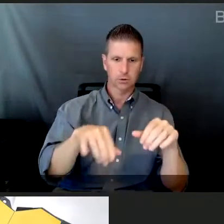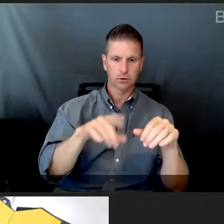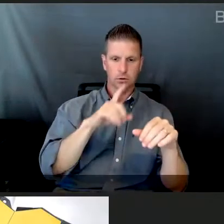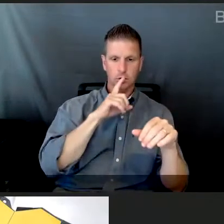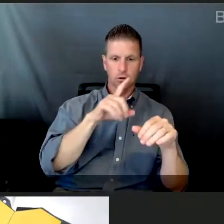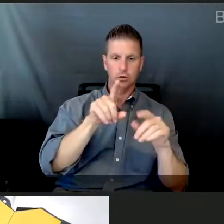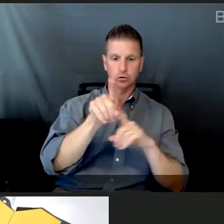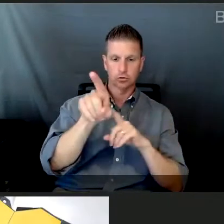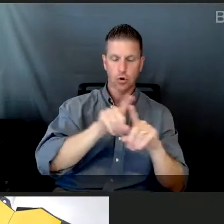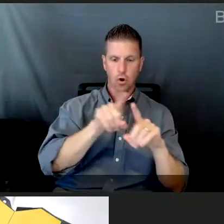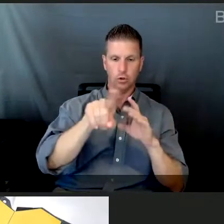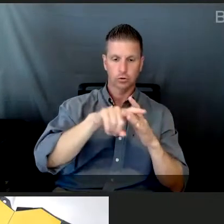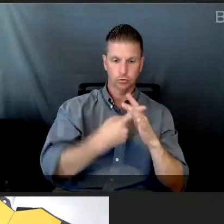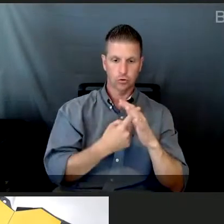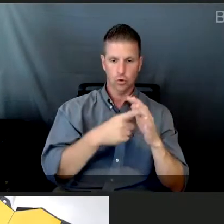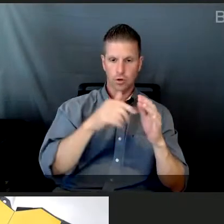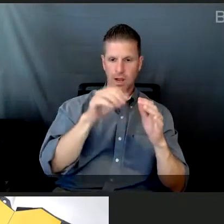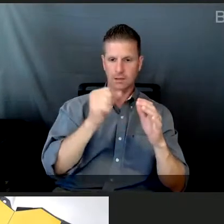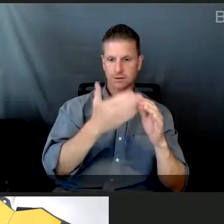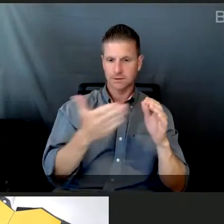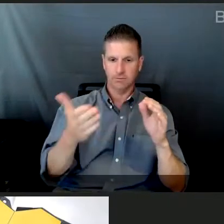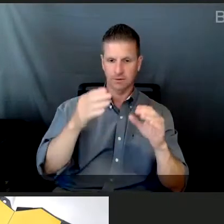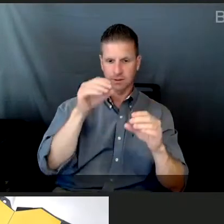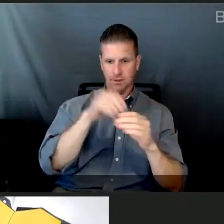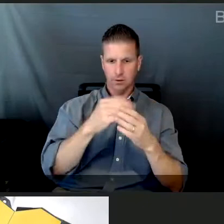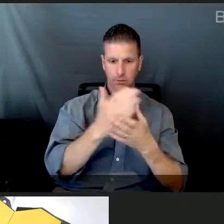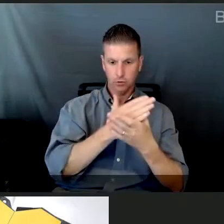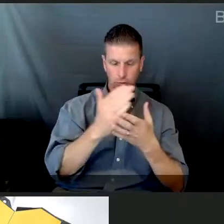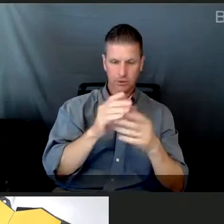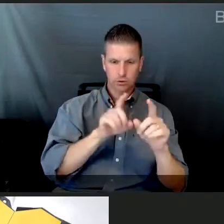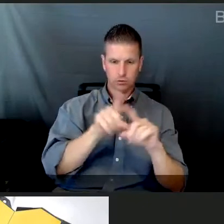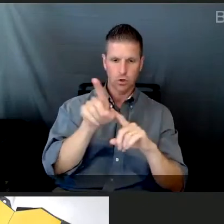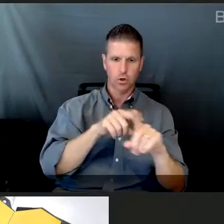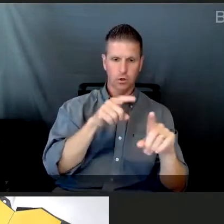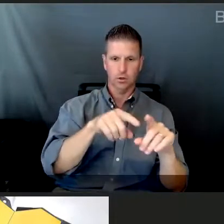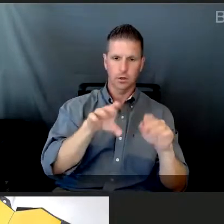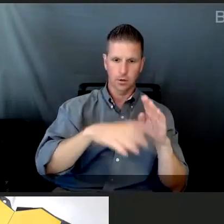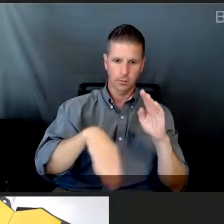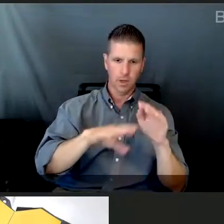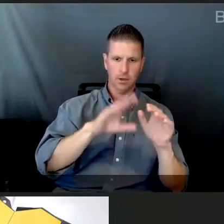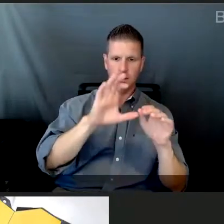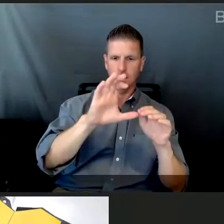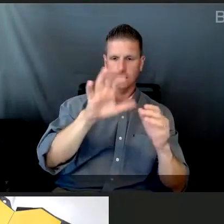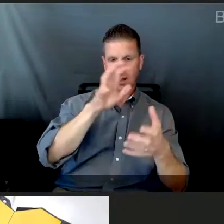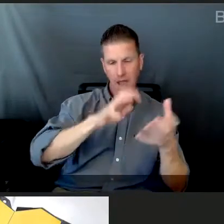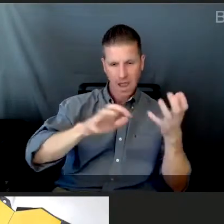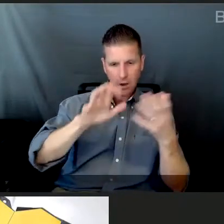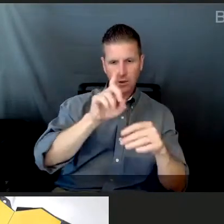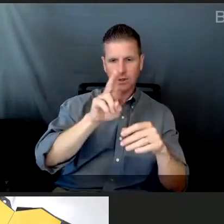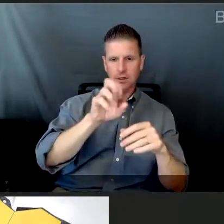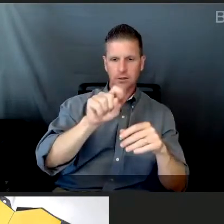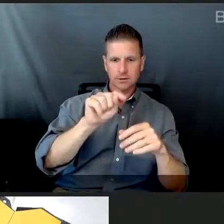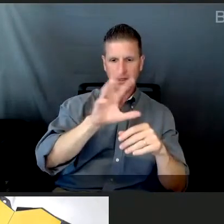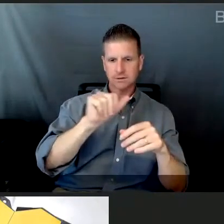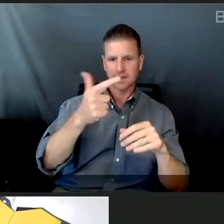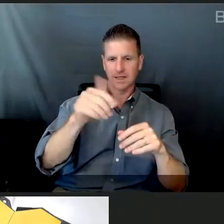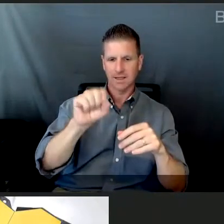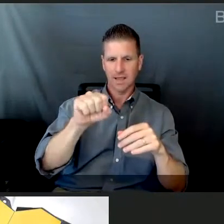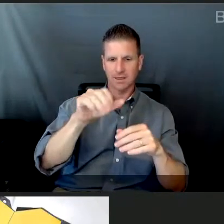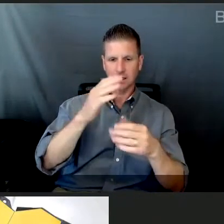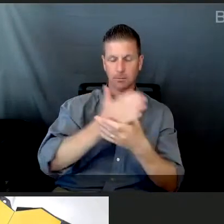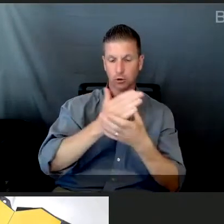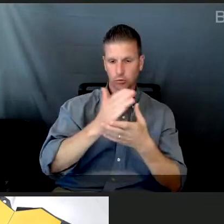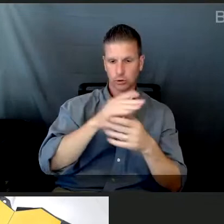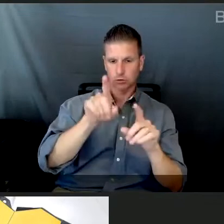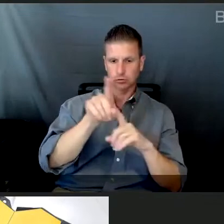stars start off as the stuff in between stars. So they're basically clouds of dust and gas in between stars, and